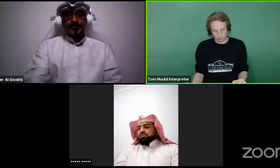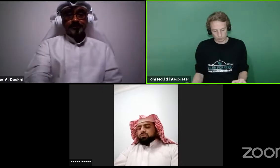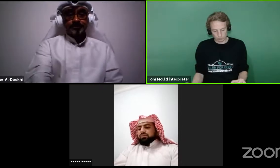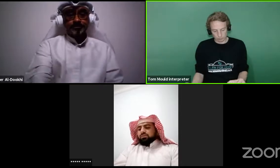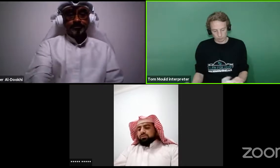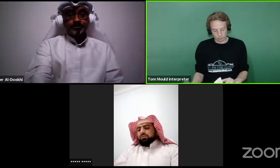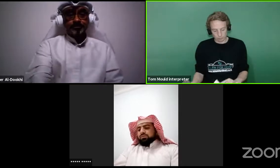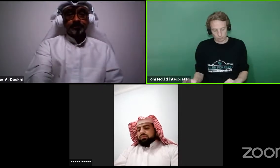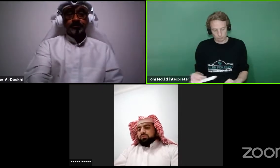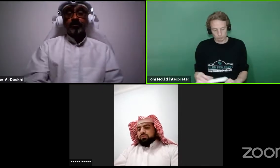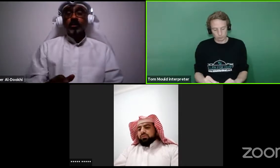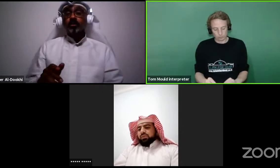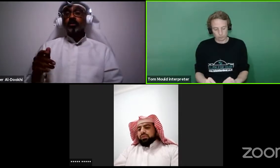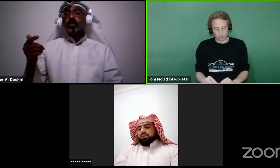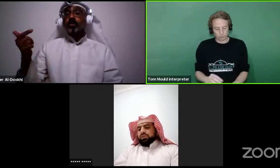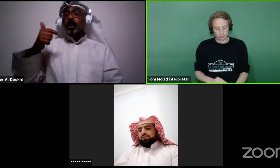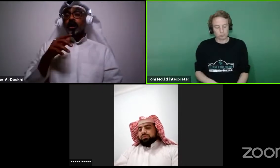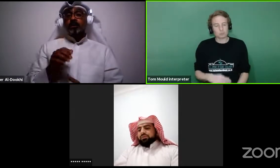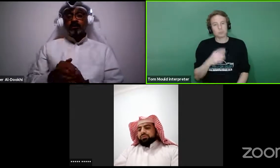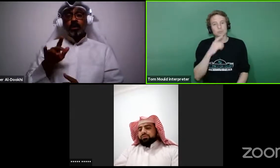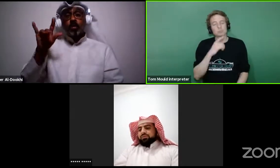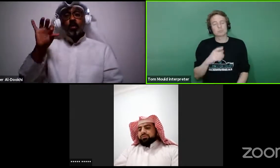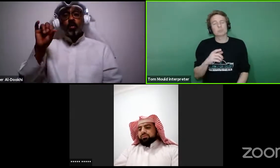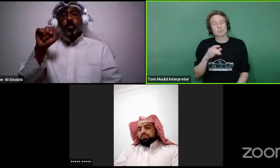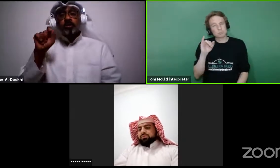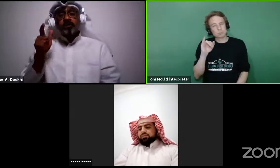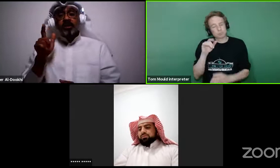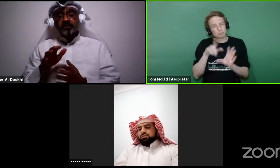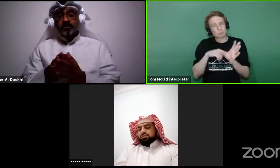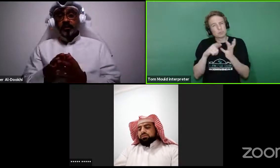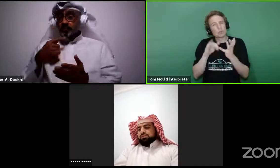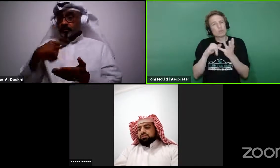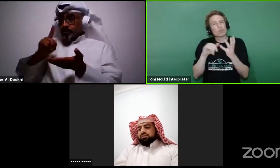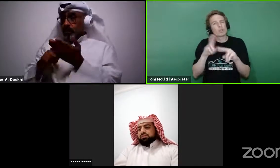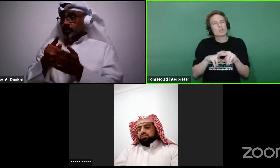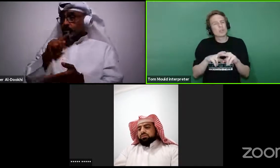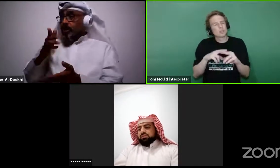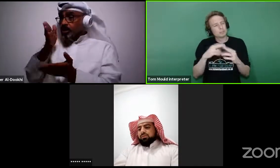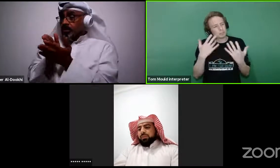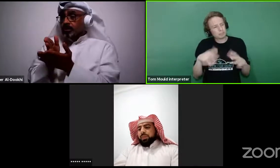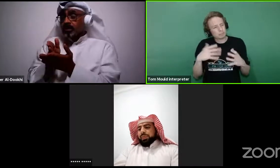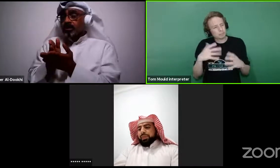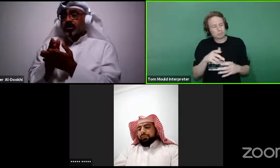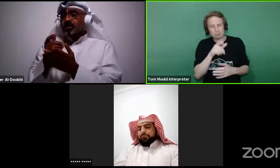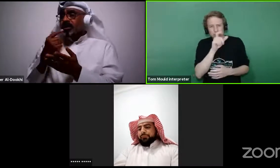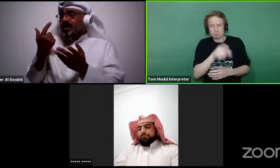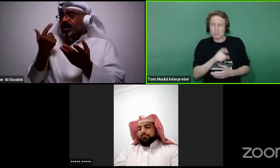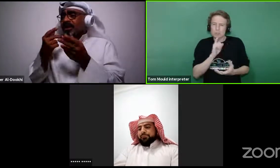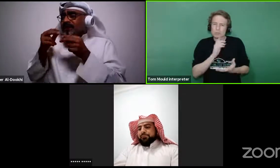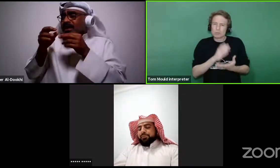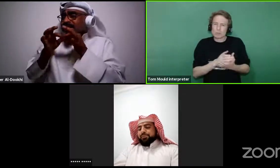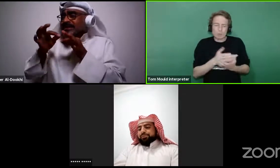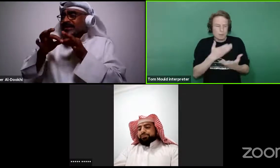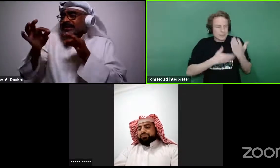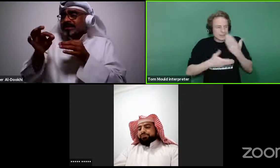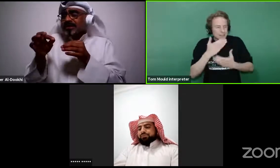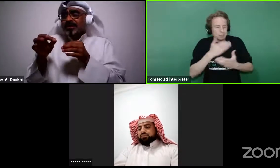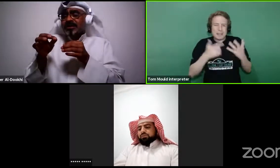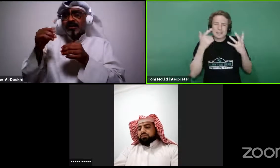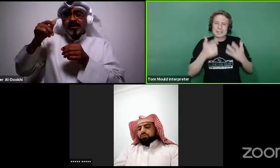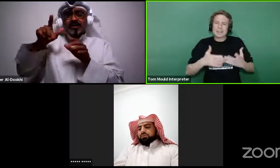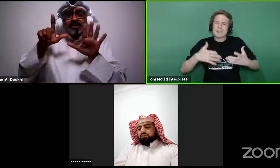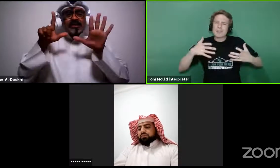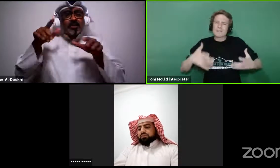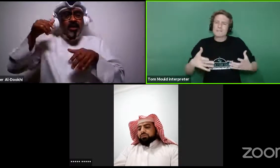He said, O Joseph, the man of truth, explain to us the dream of 7 fat cows, whom 7